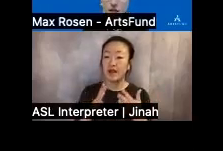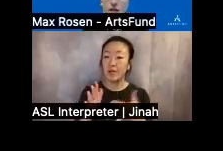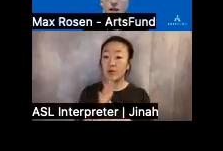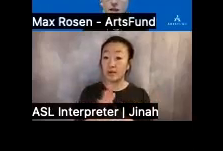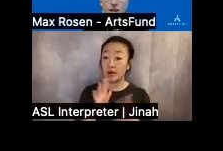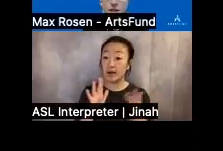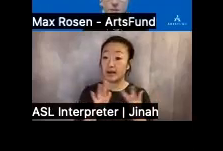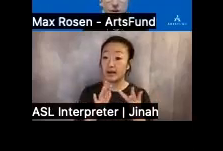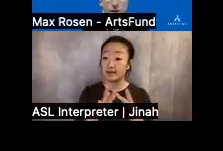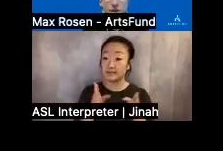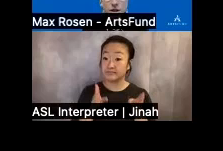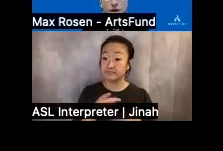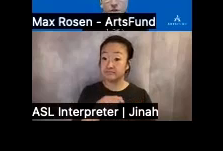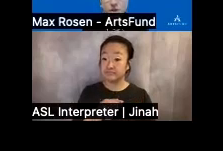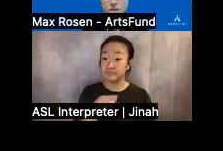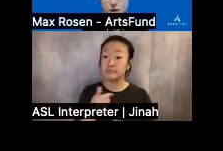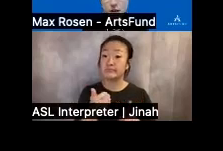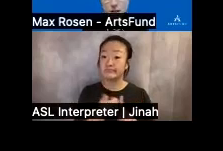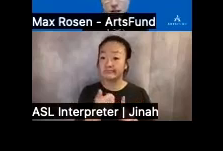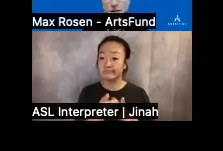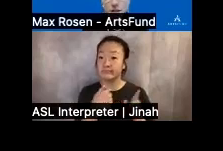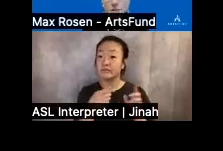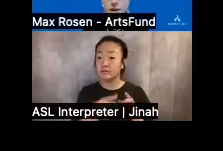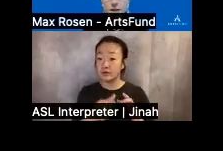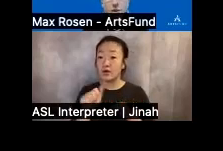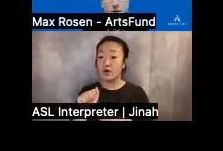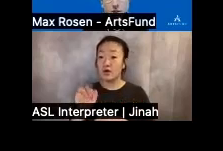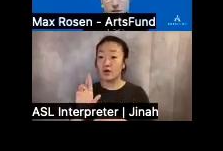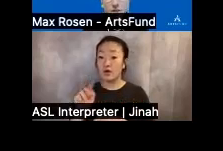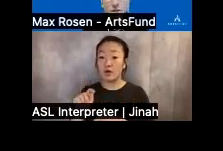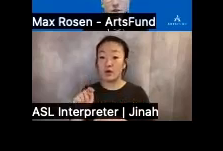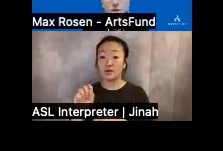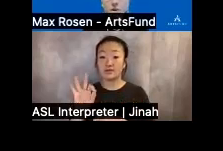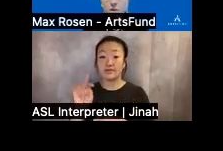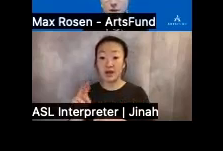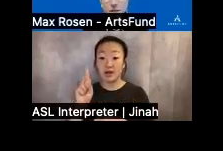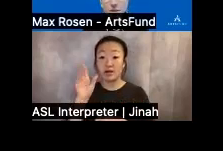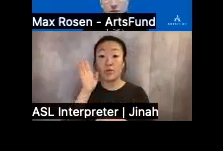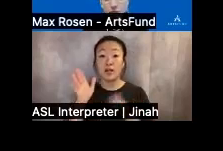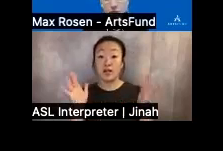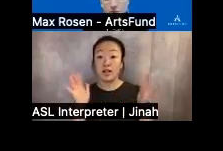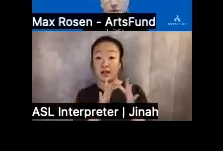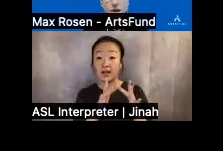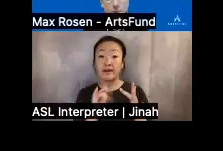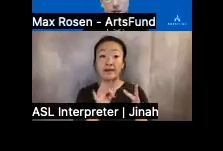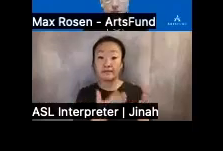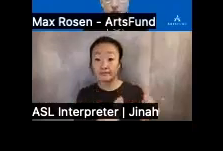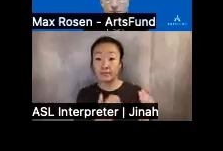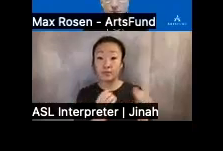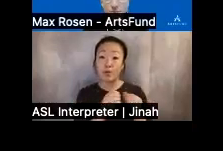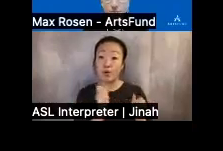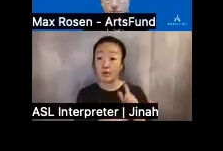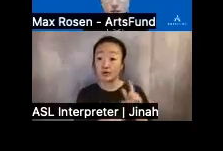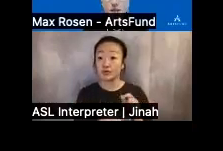contact. This is the person that ArtsFund will contact if we have any questions or requested revisions for your